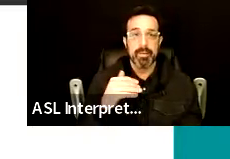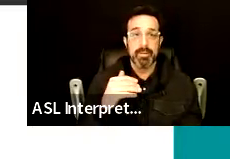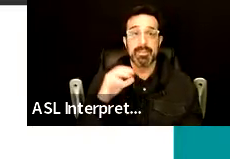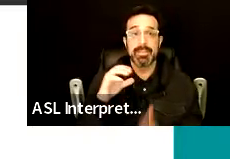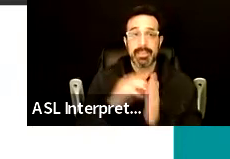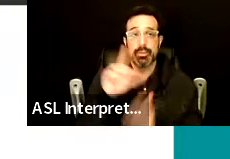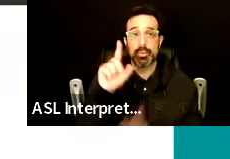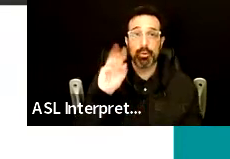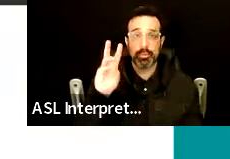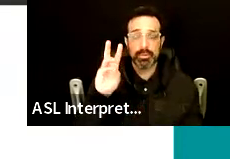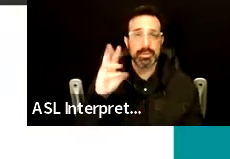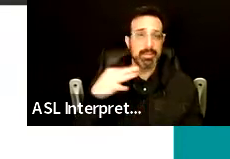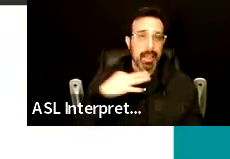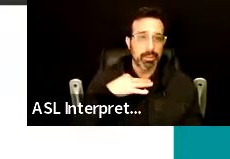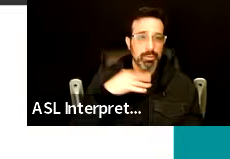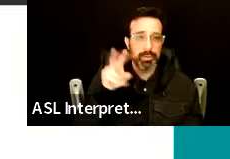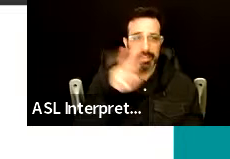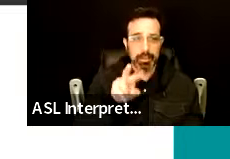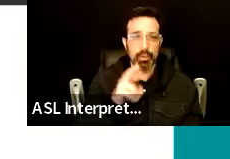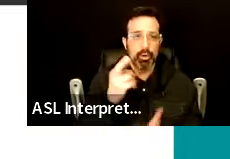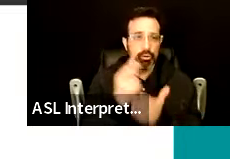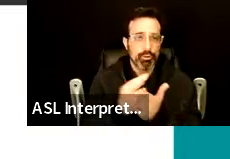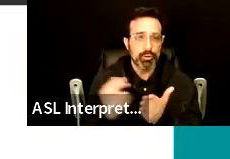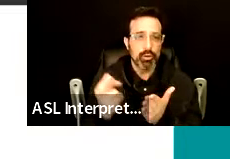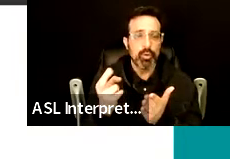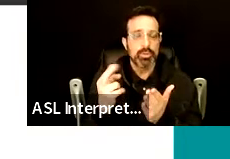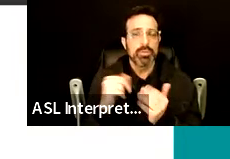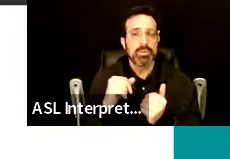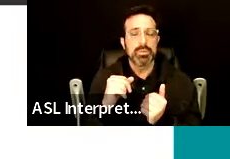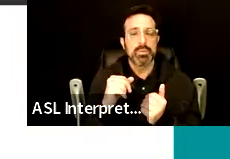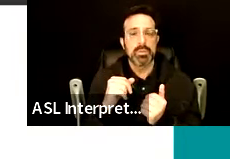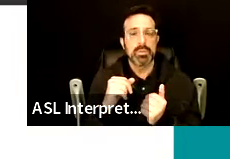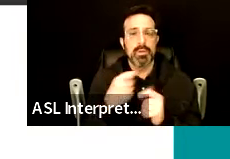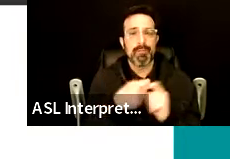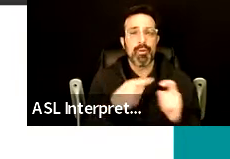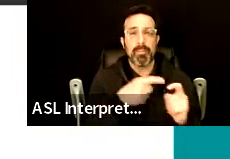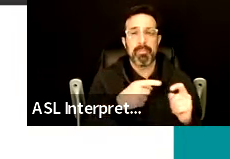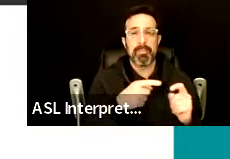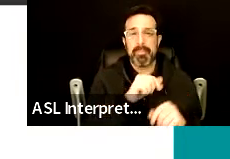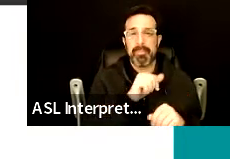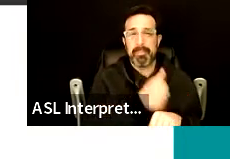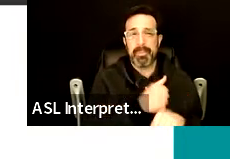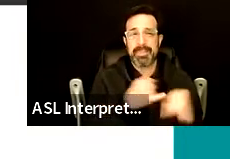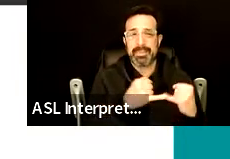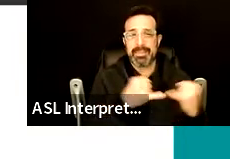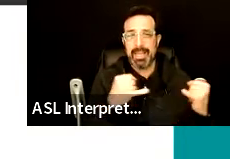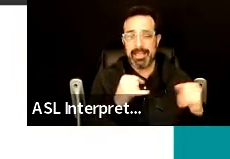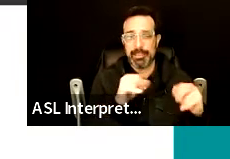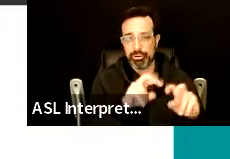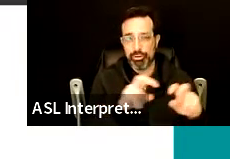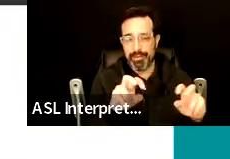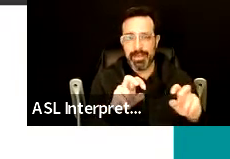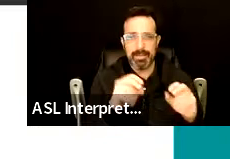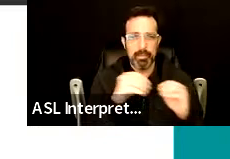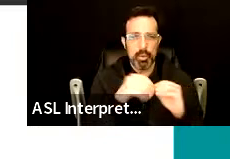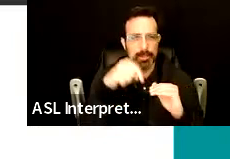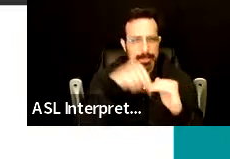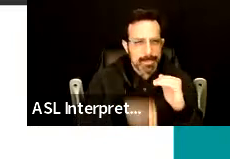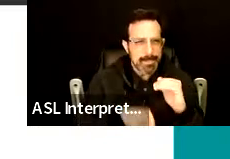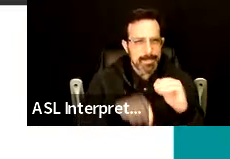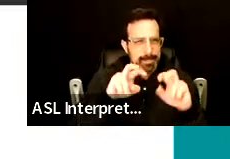determinations of eligibility. So resources that advanced from that baseline survey report to receive intensive level